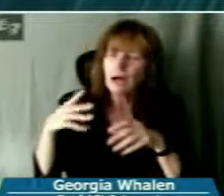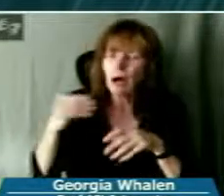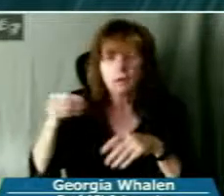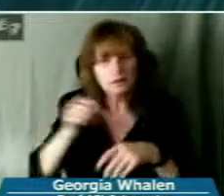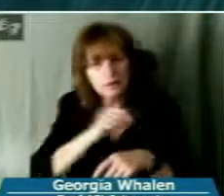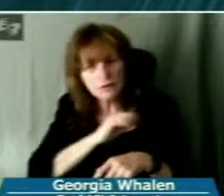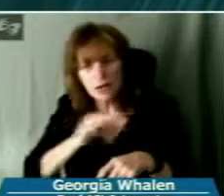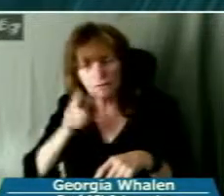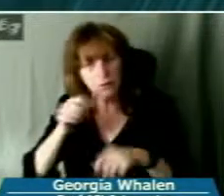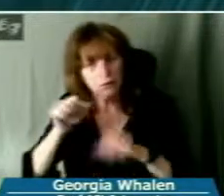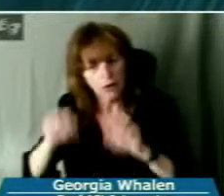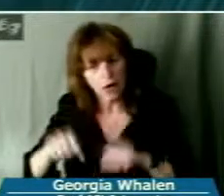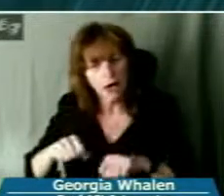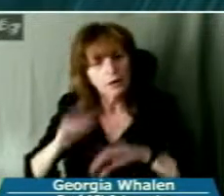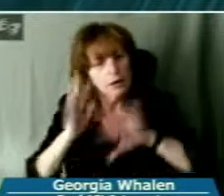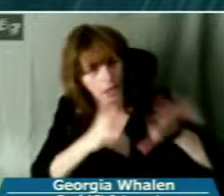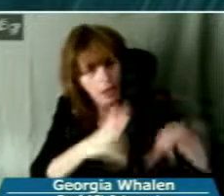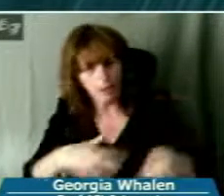the side of our desk, as they say.